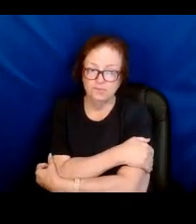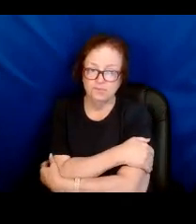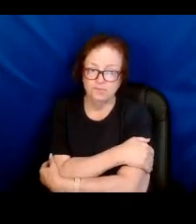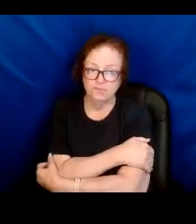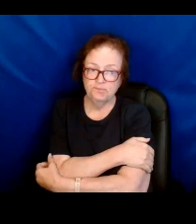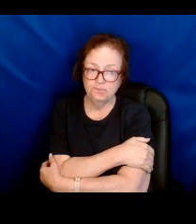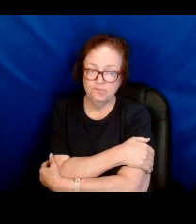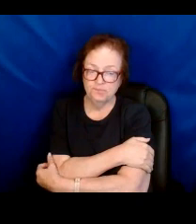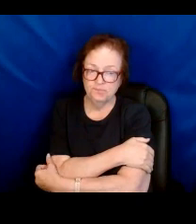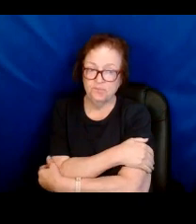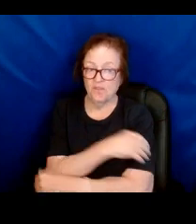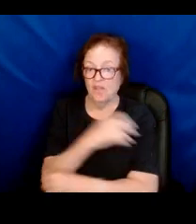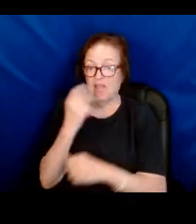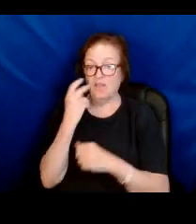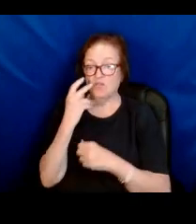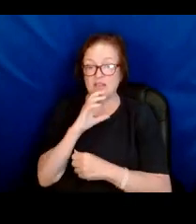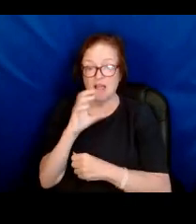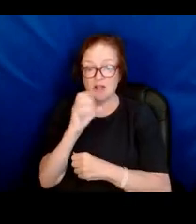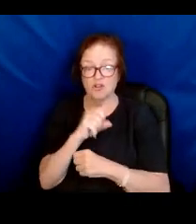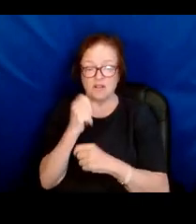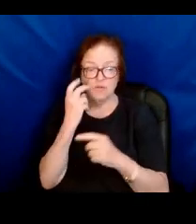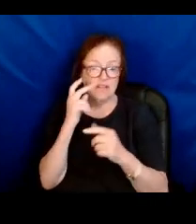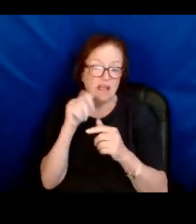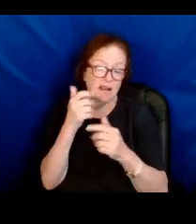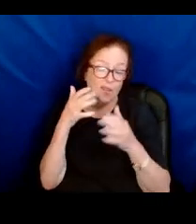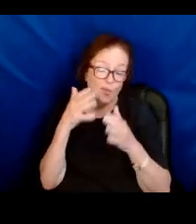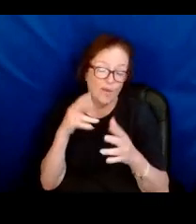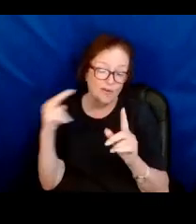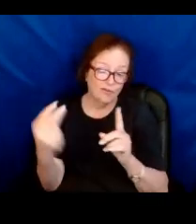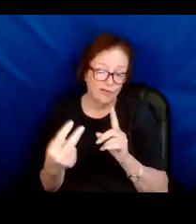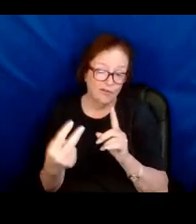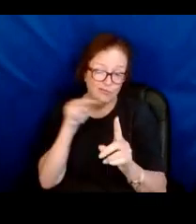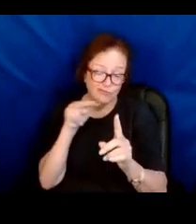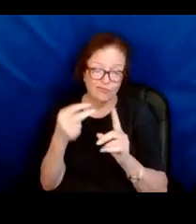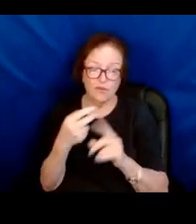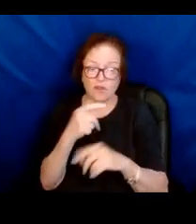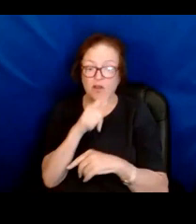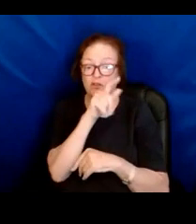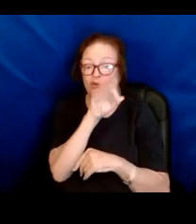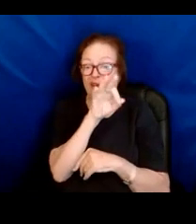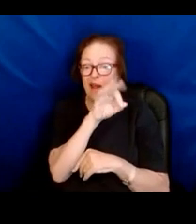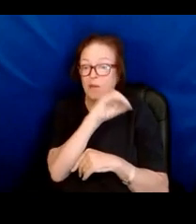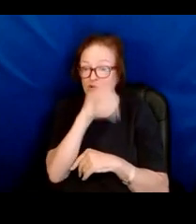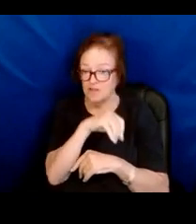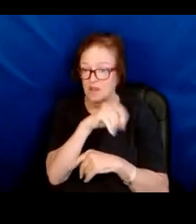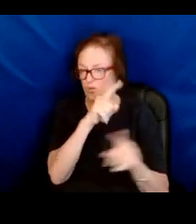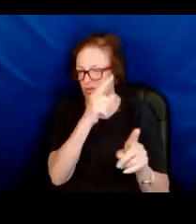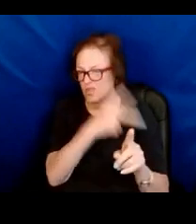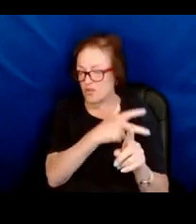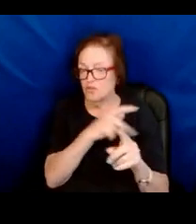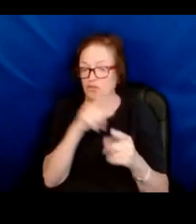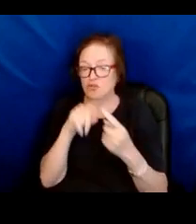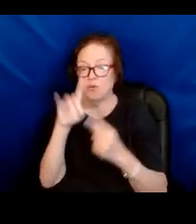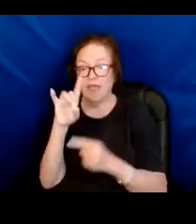Similarly, if we look at the elderly, we can see another way to look at it. They went from 29% of the population to